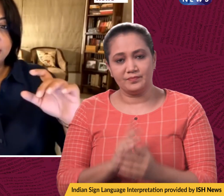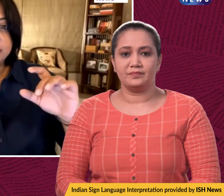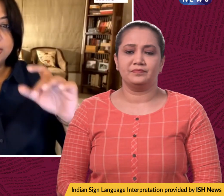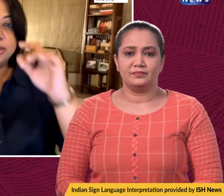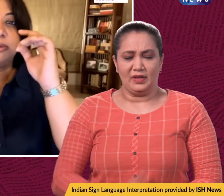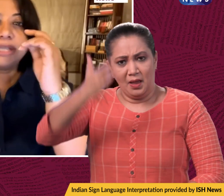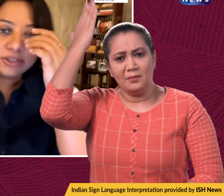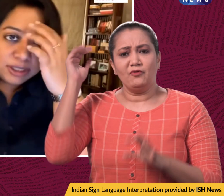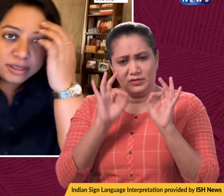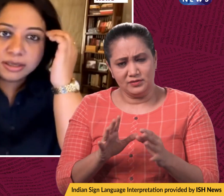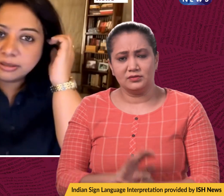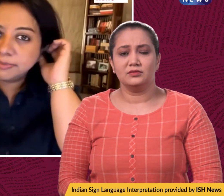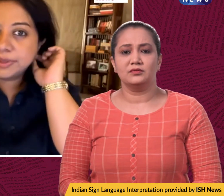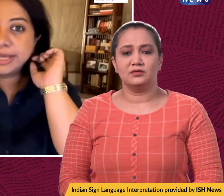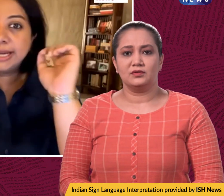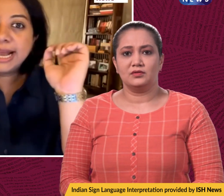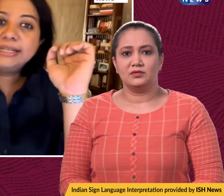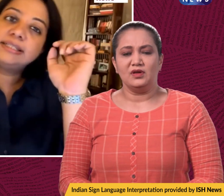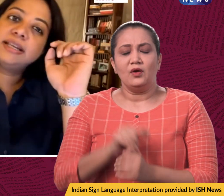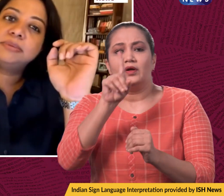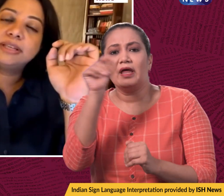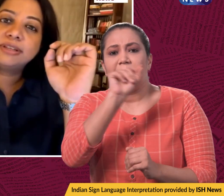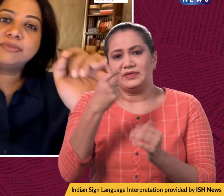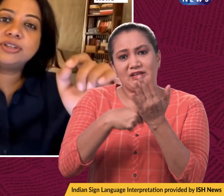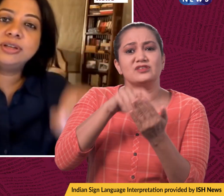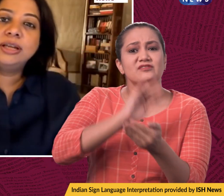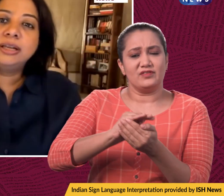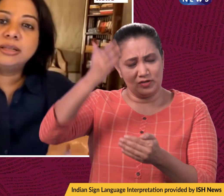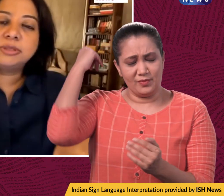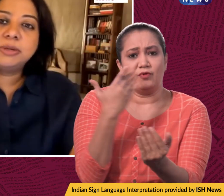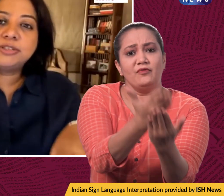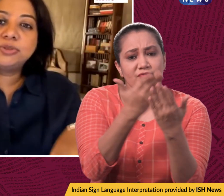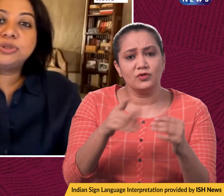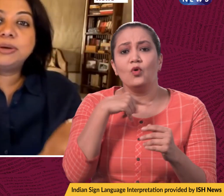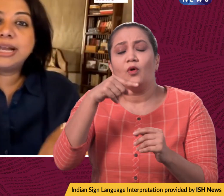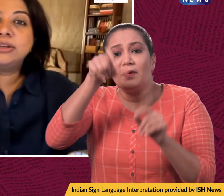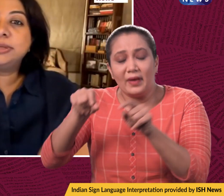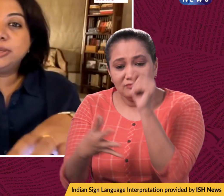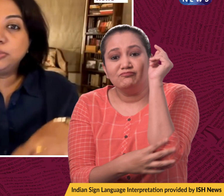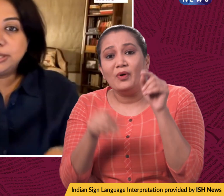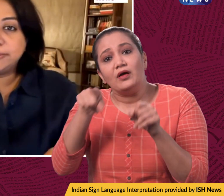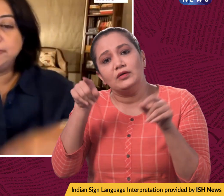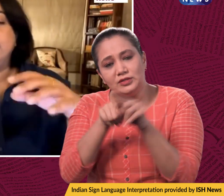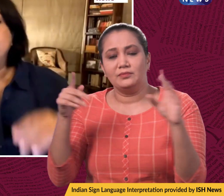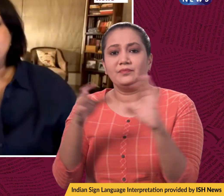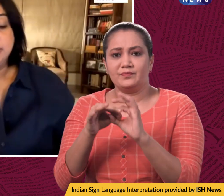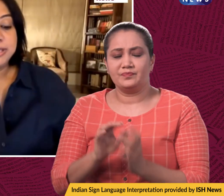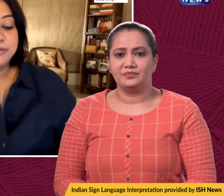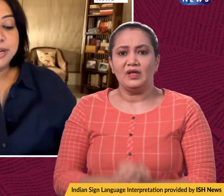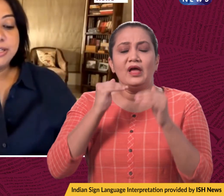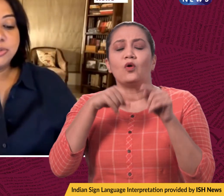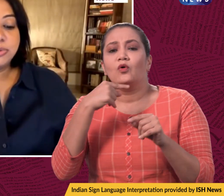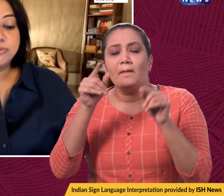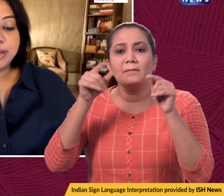society. There was actually an added 10% reservation that was placed for those who are economically weaker. And